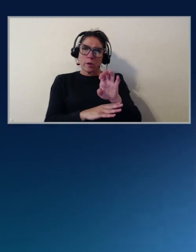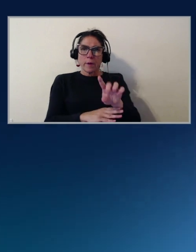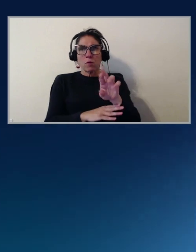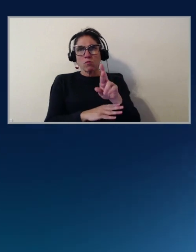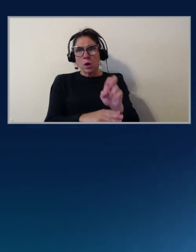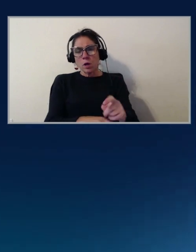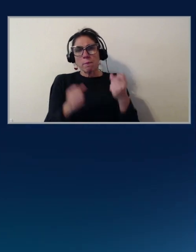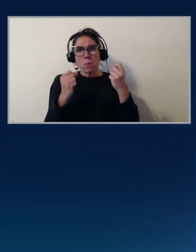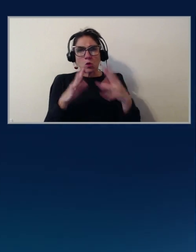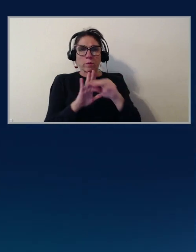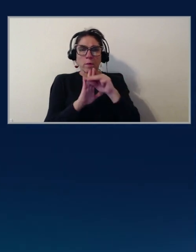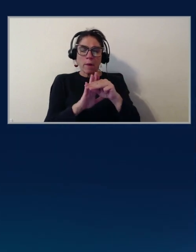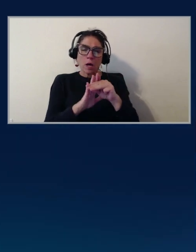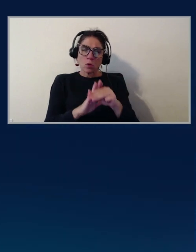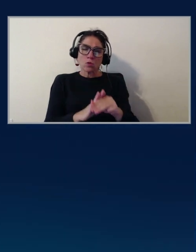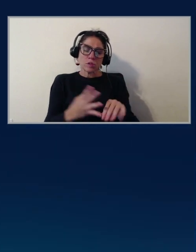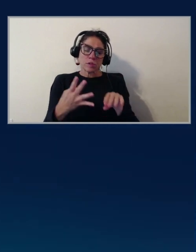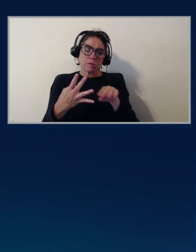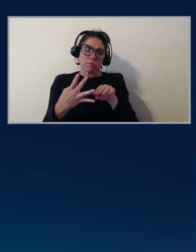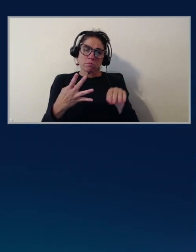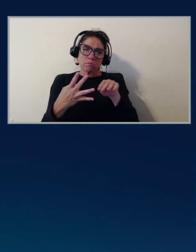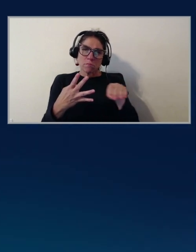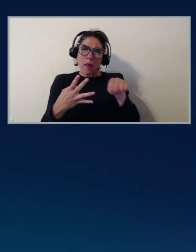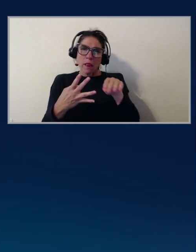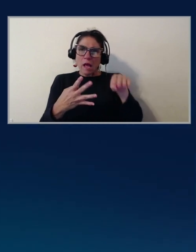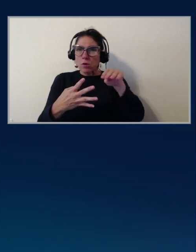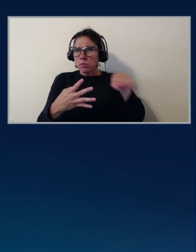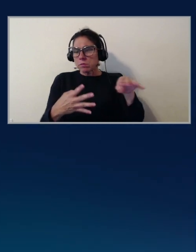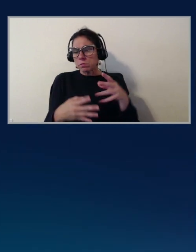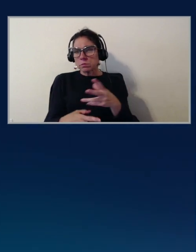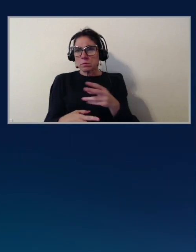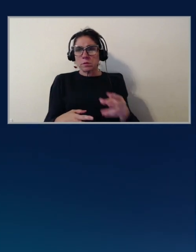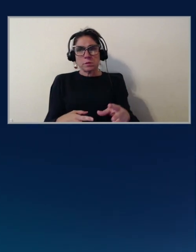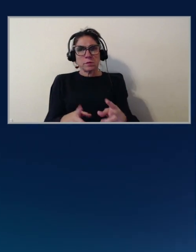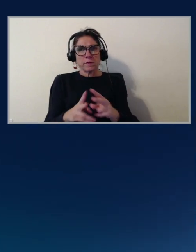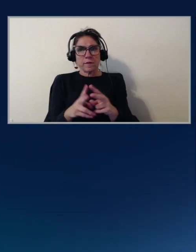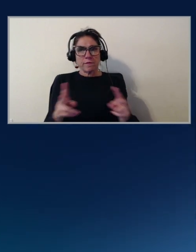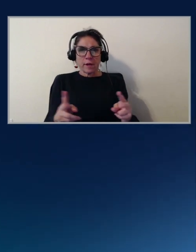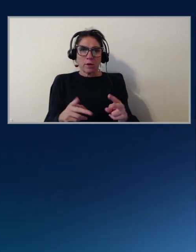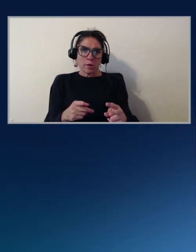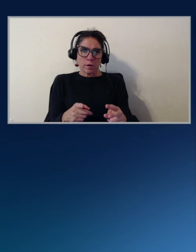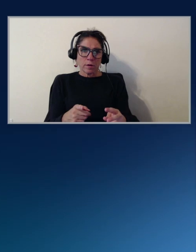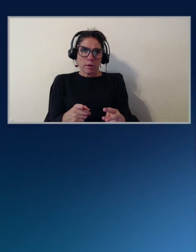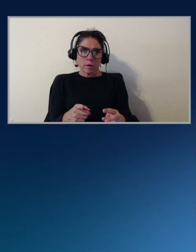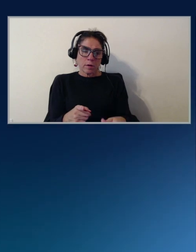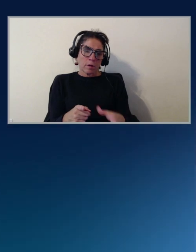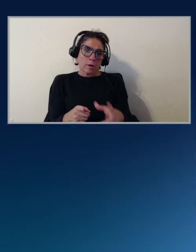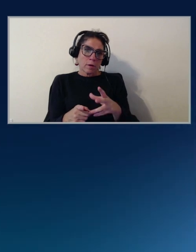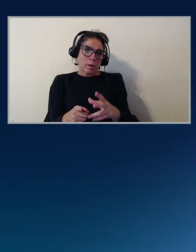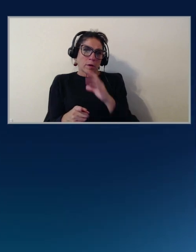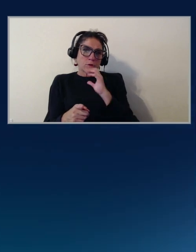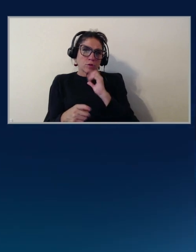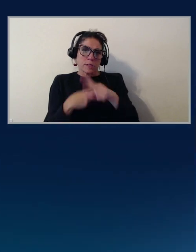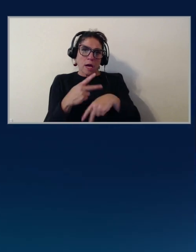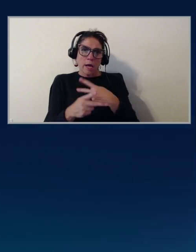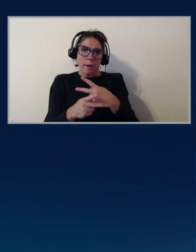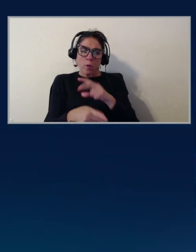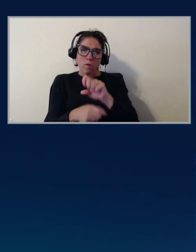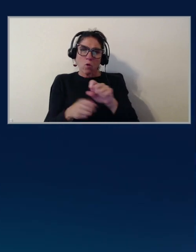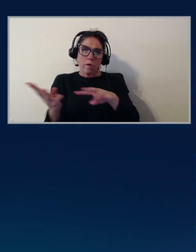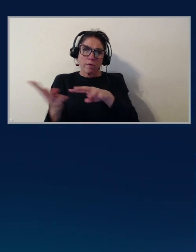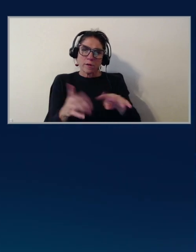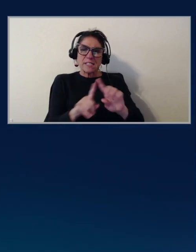models under the scenes. And what I would say is it's a very agentic type of workflow where there's multiple different Gen